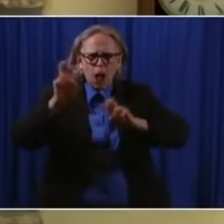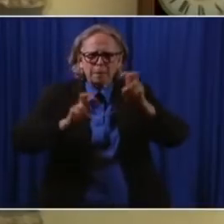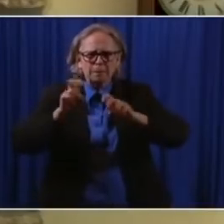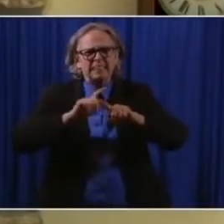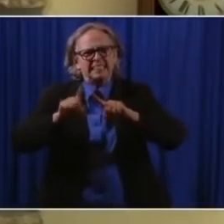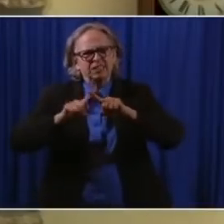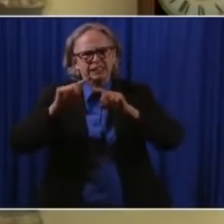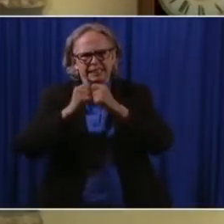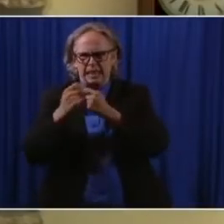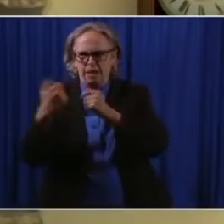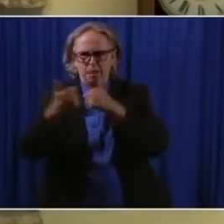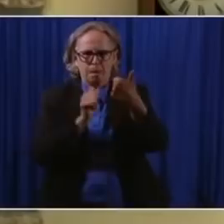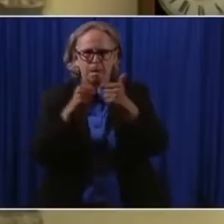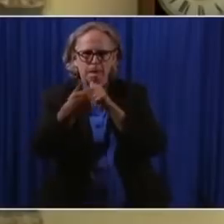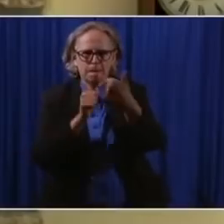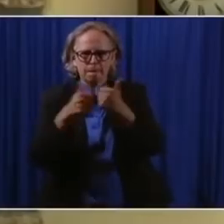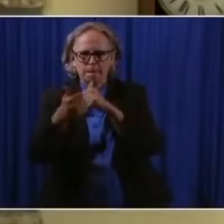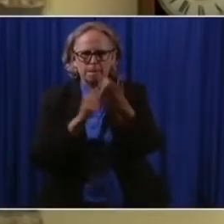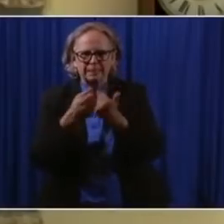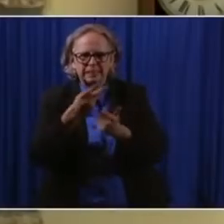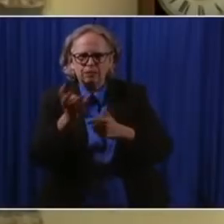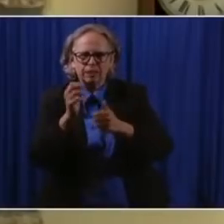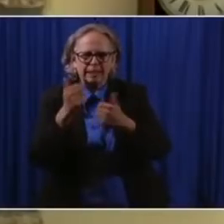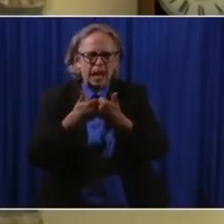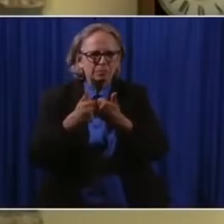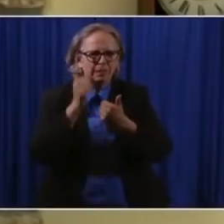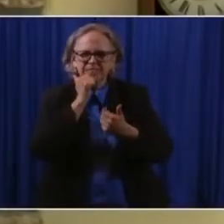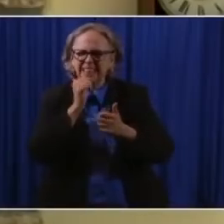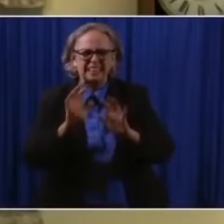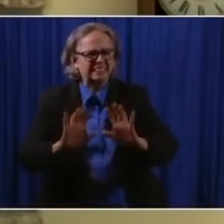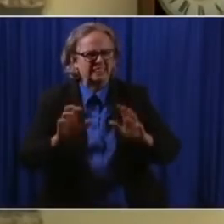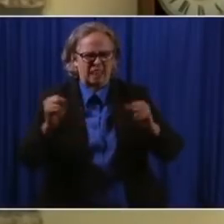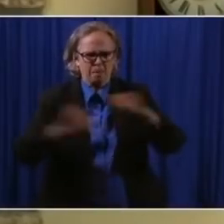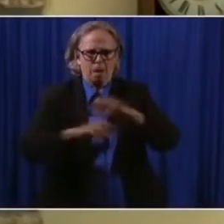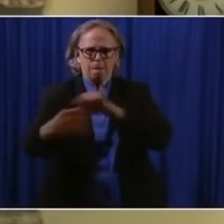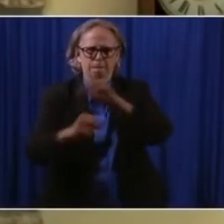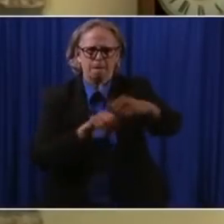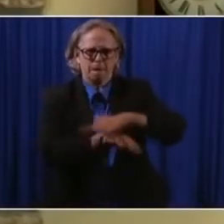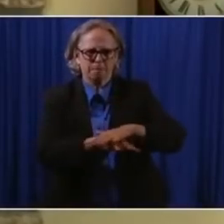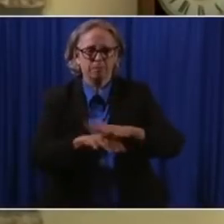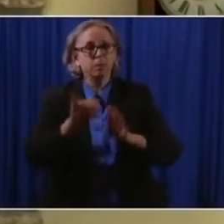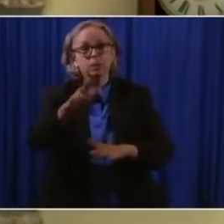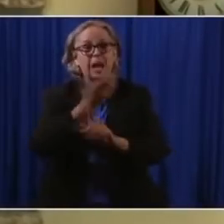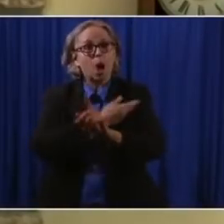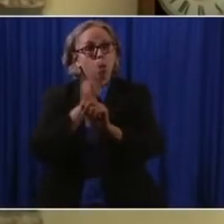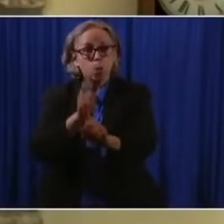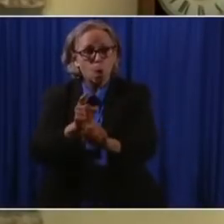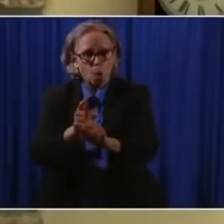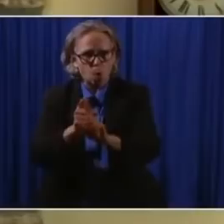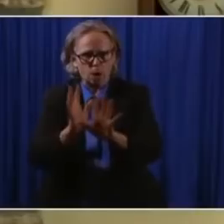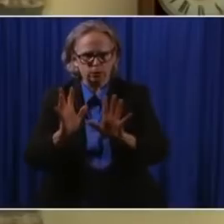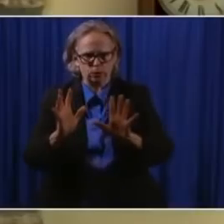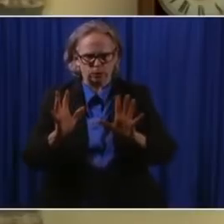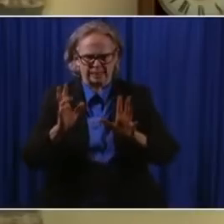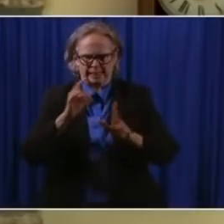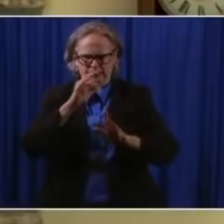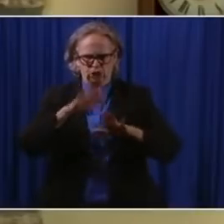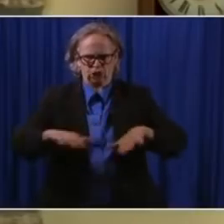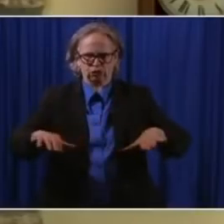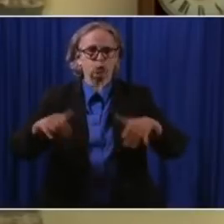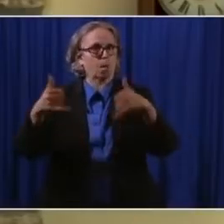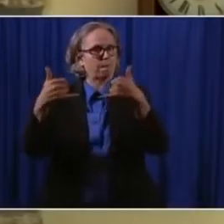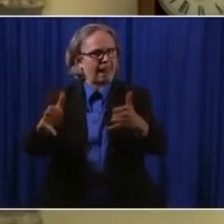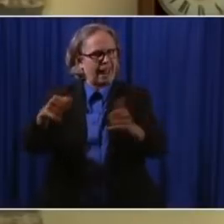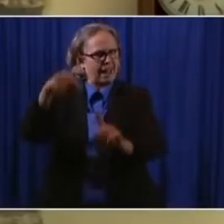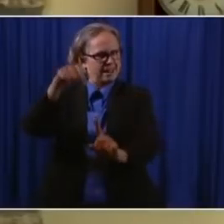let competitions work forward, let kids play. But the idea of we're trying to limit